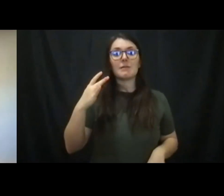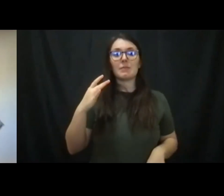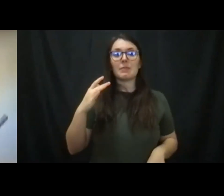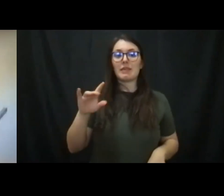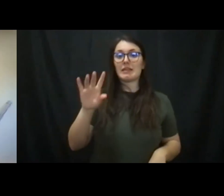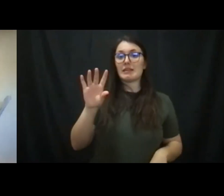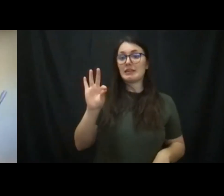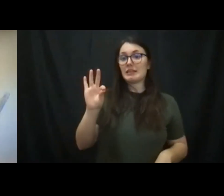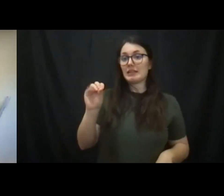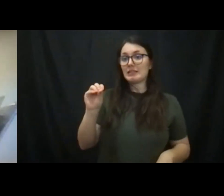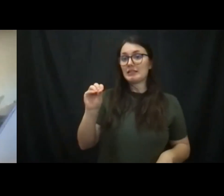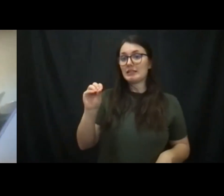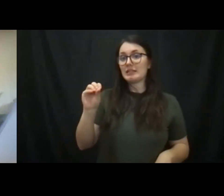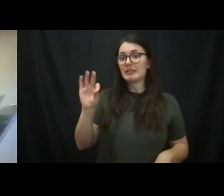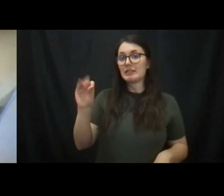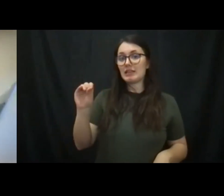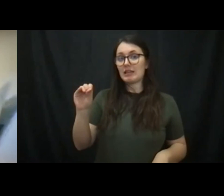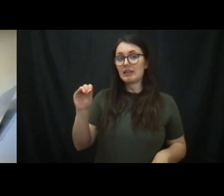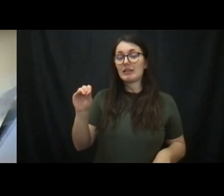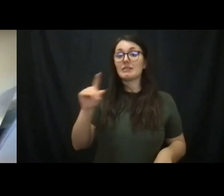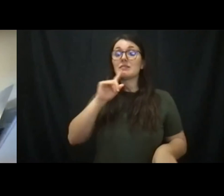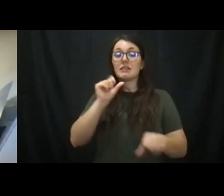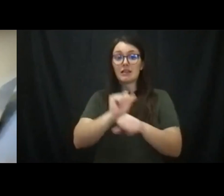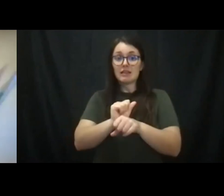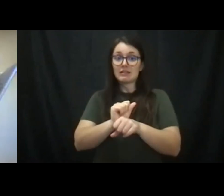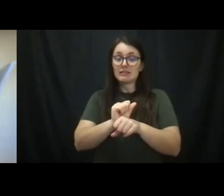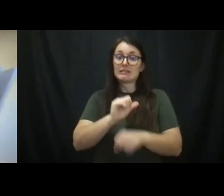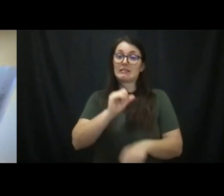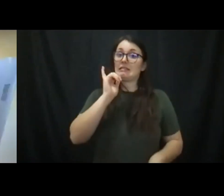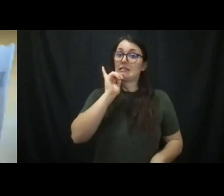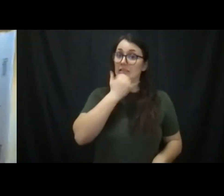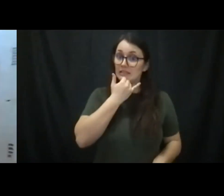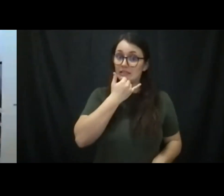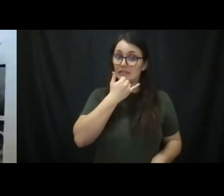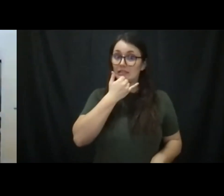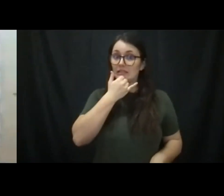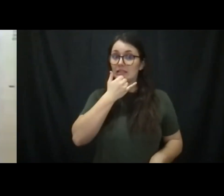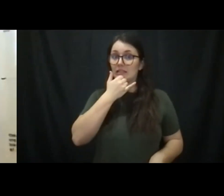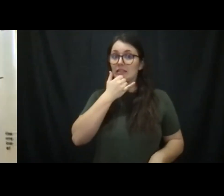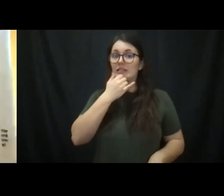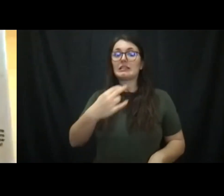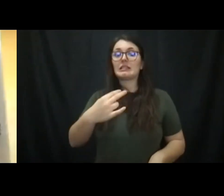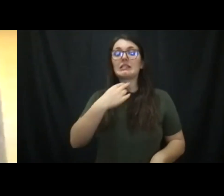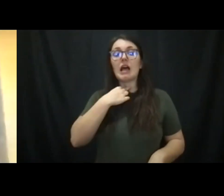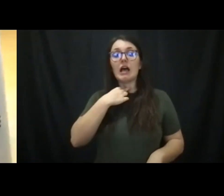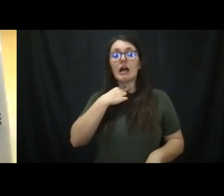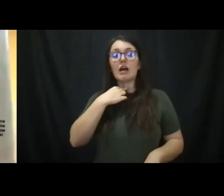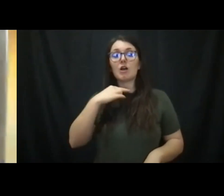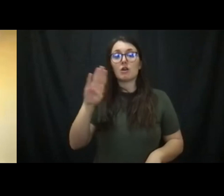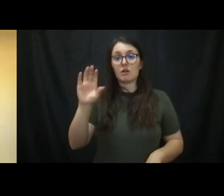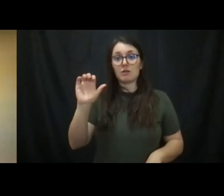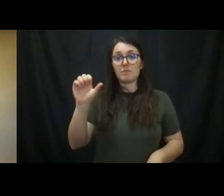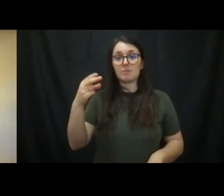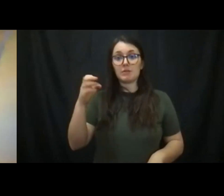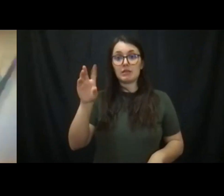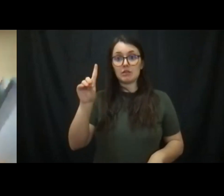he actually beached himself accidentally on another beach, and these pictures show him beached there, and